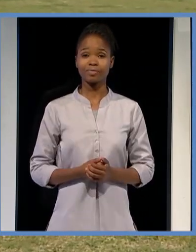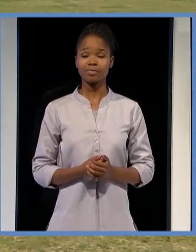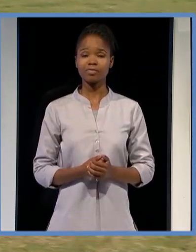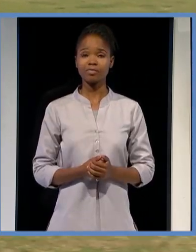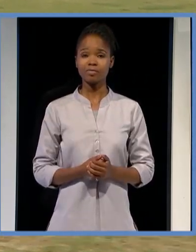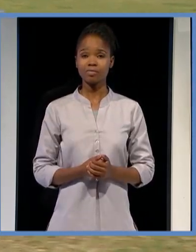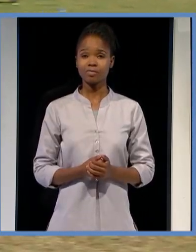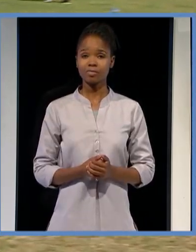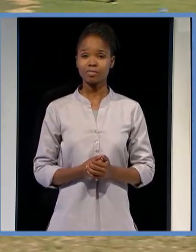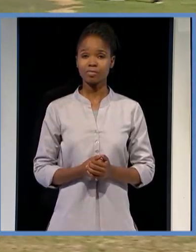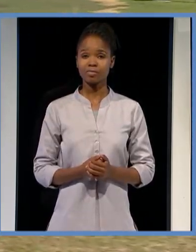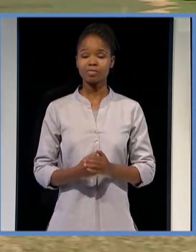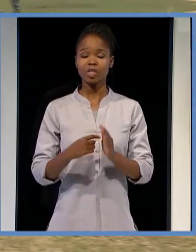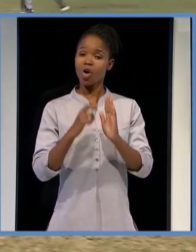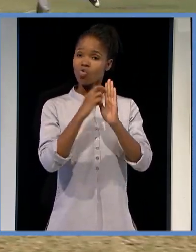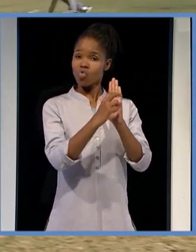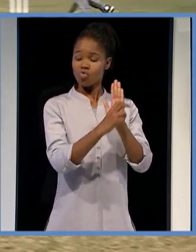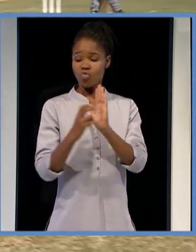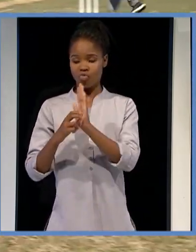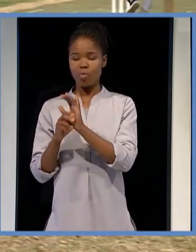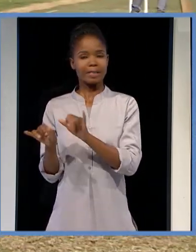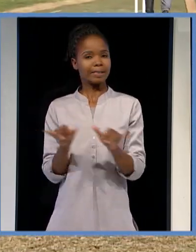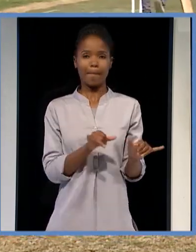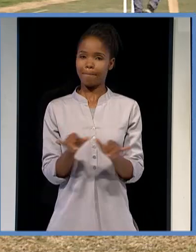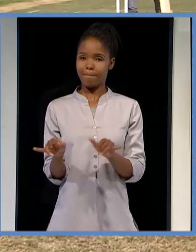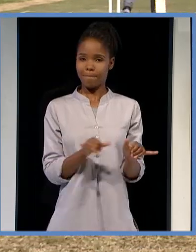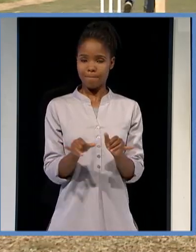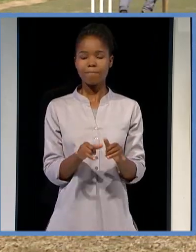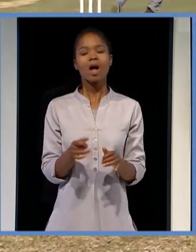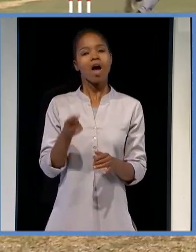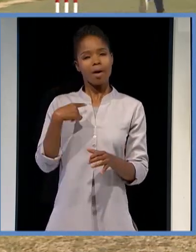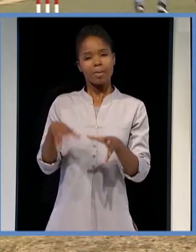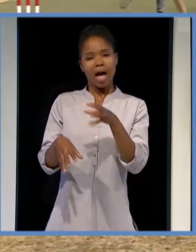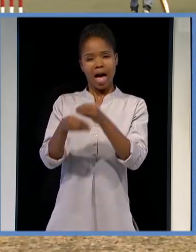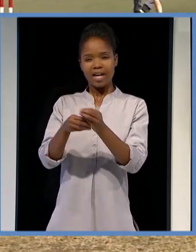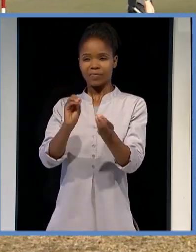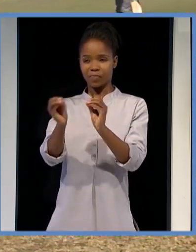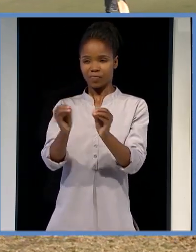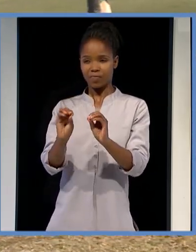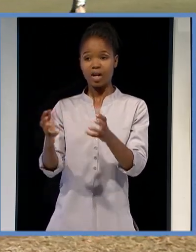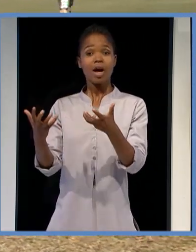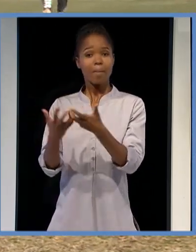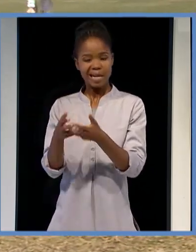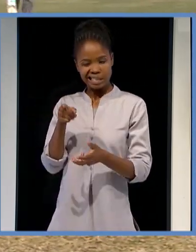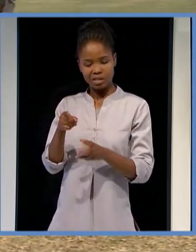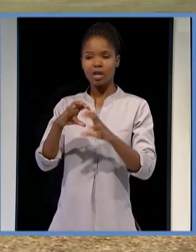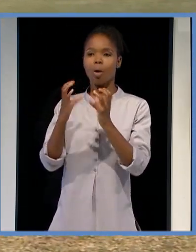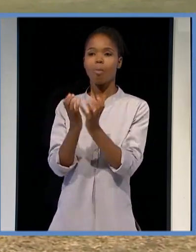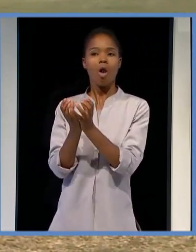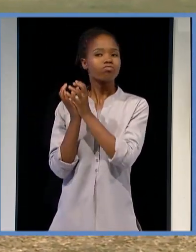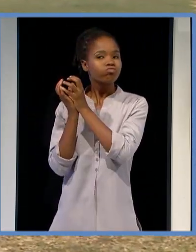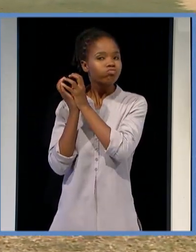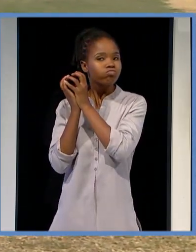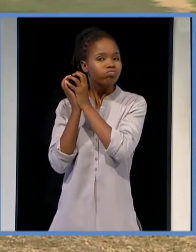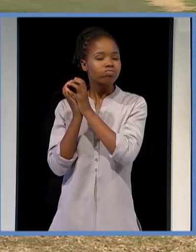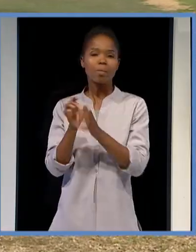would say that we more or less abide by the normal rules. There's just the main adaptation, as you say, is the ball. Because it's got the ball bearings, it's a lot easier for